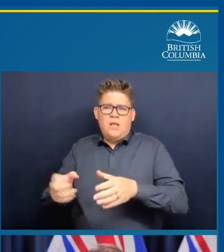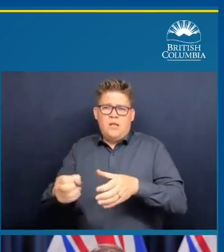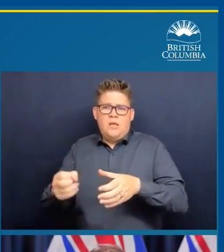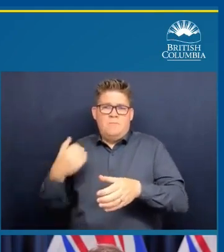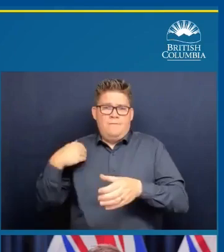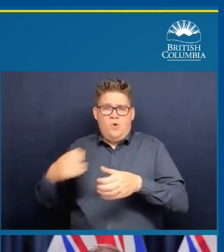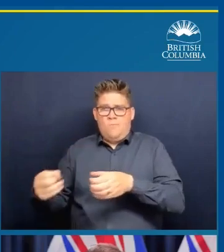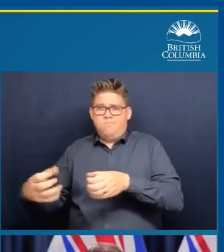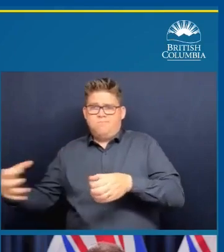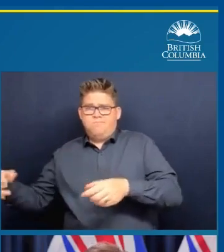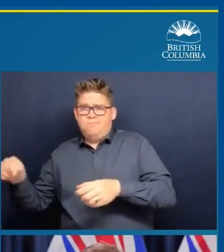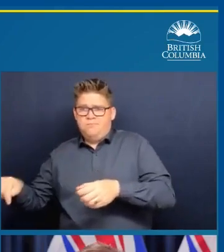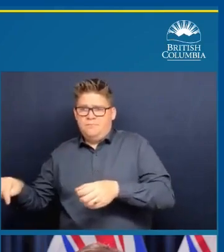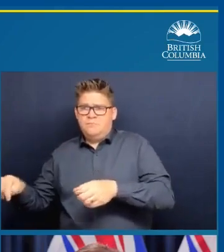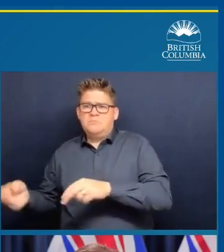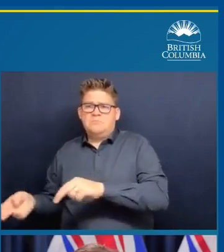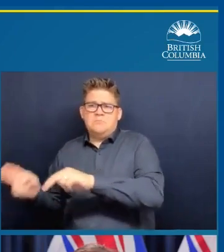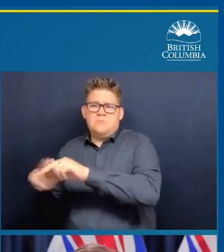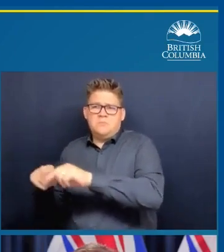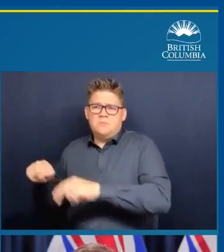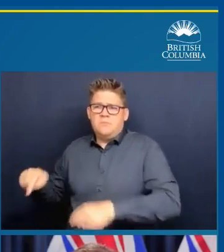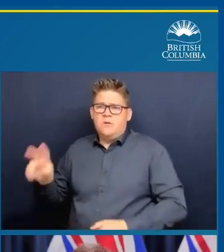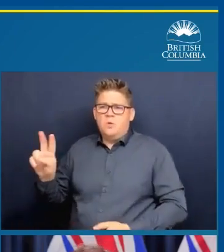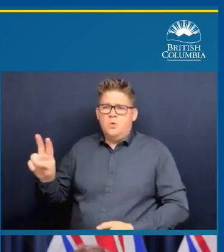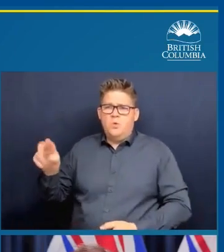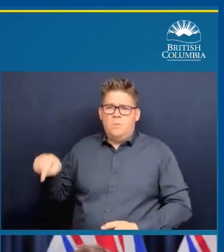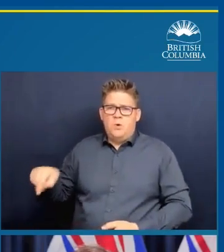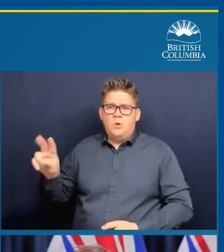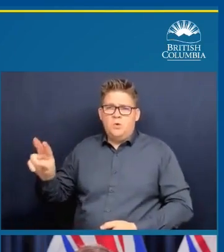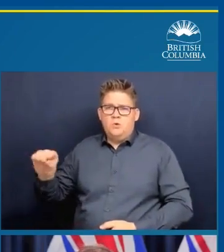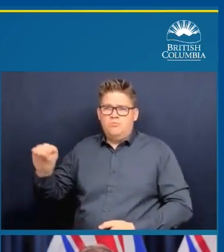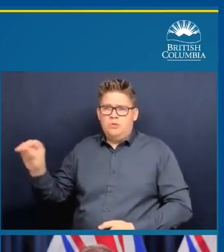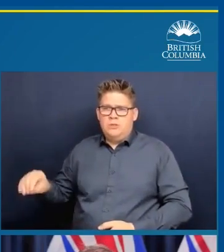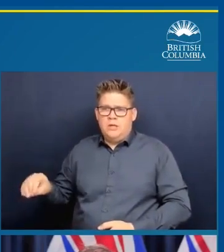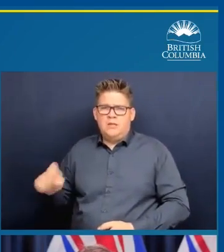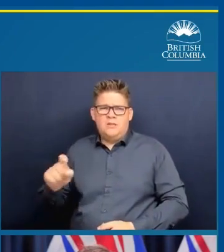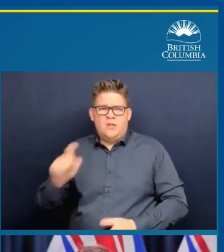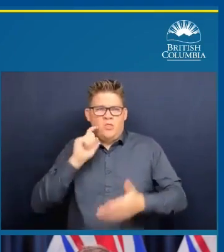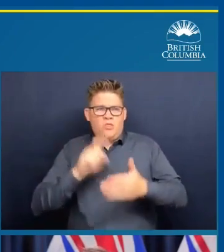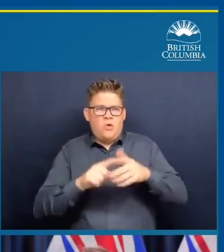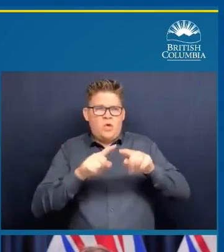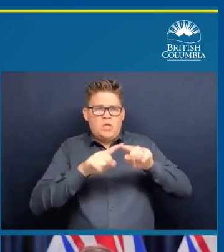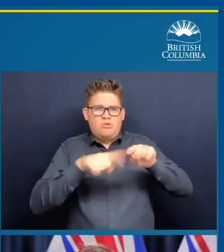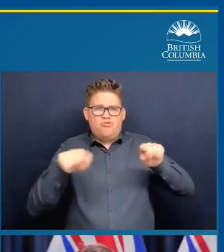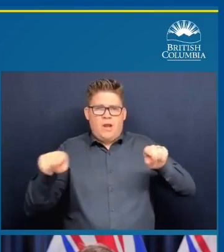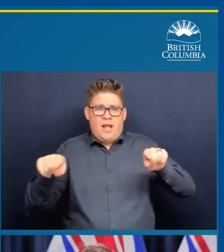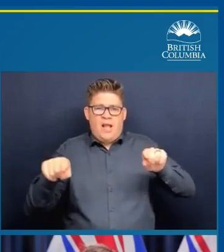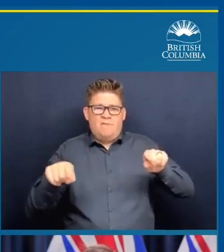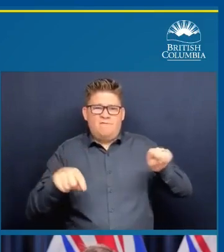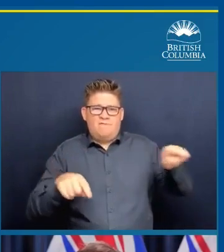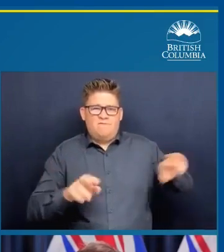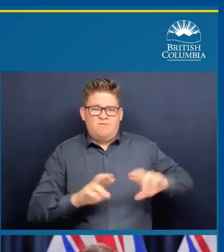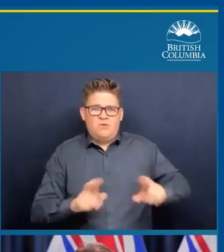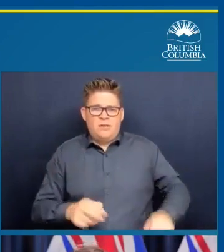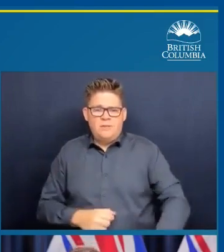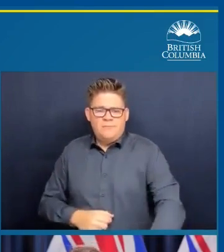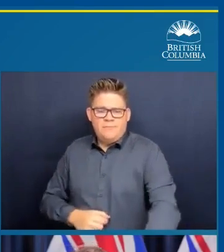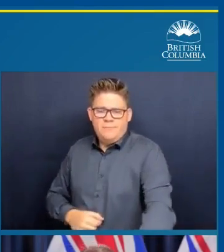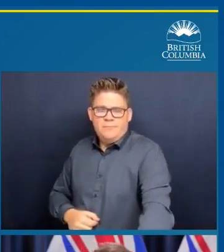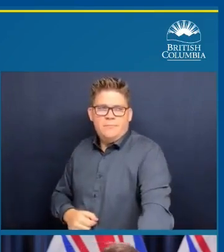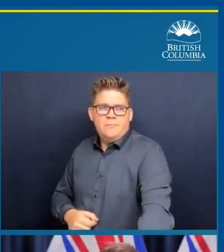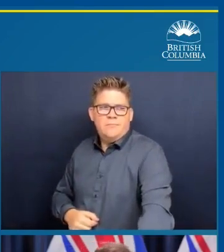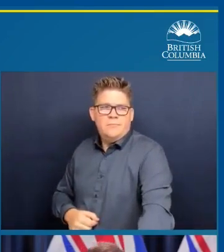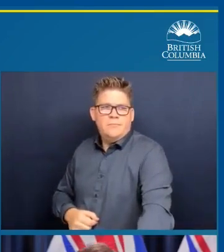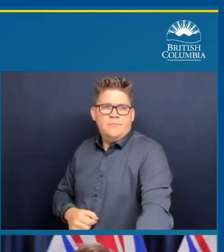is 2.2%. We see that reflected in that slide. There's a lot of interest in children's critical